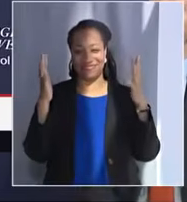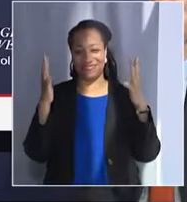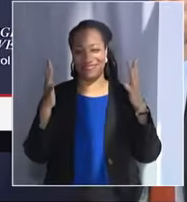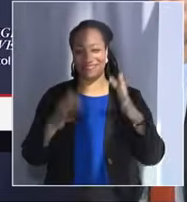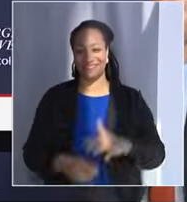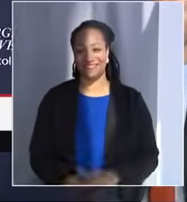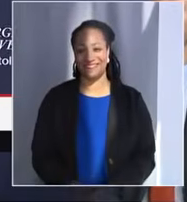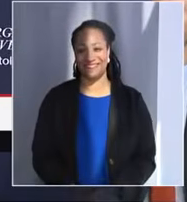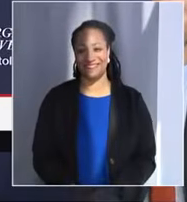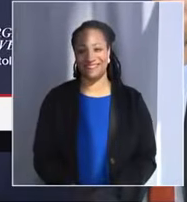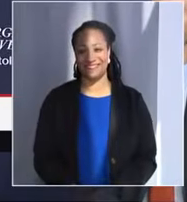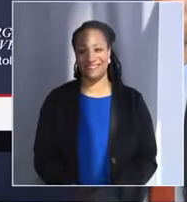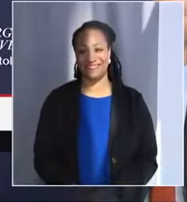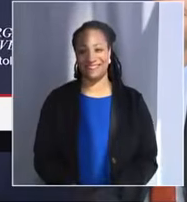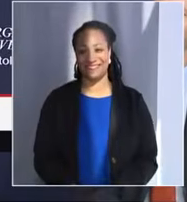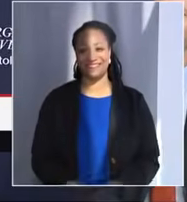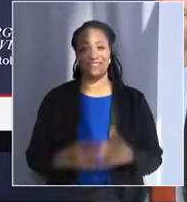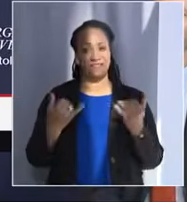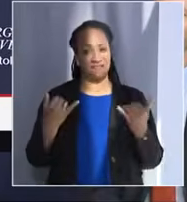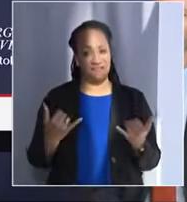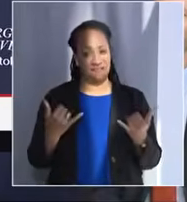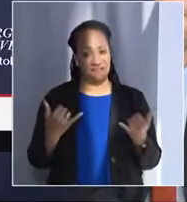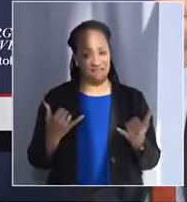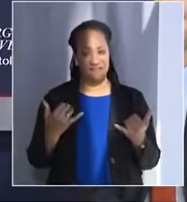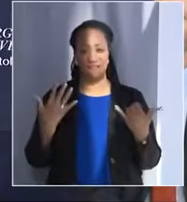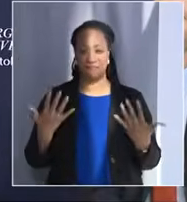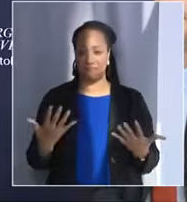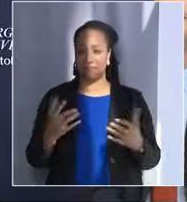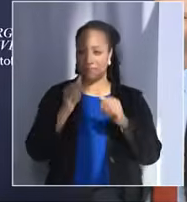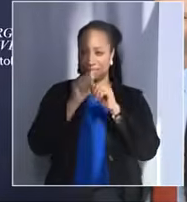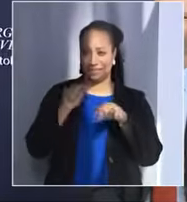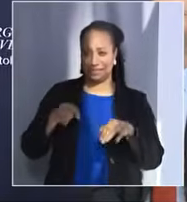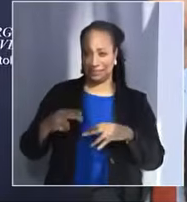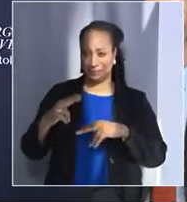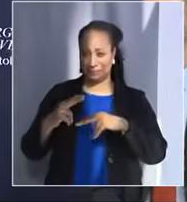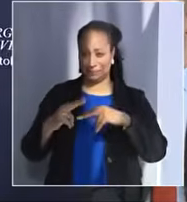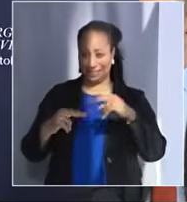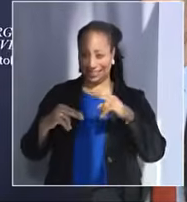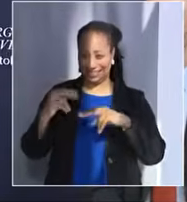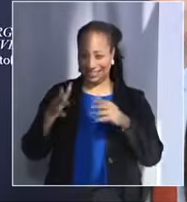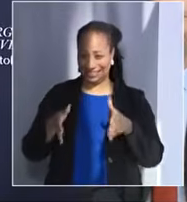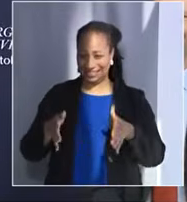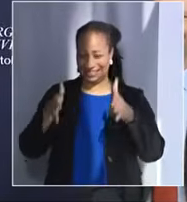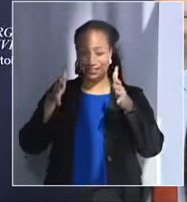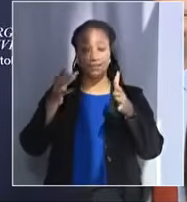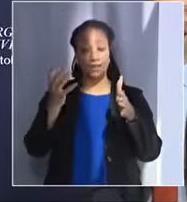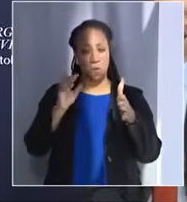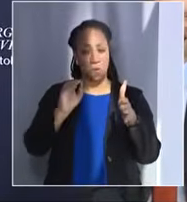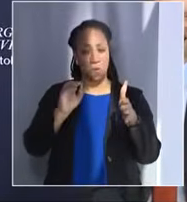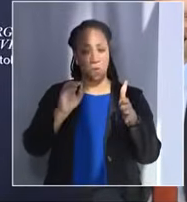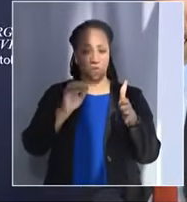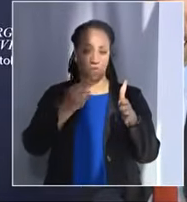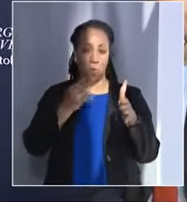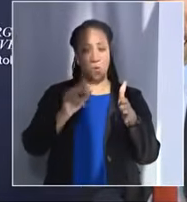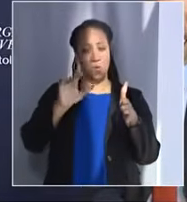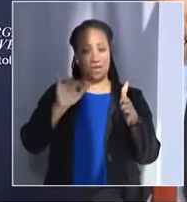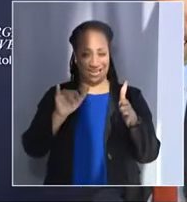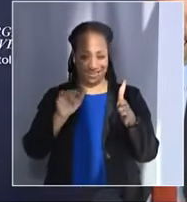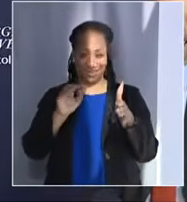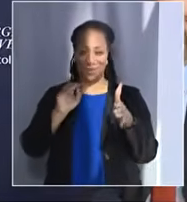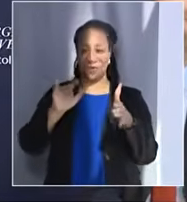So we're going to bless this building, and we're going to even sprinkle a little holy water. I hope you don't mind a little holy water maybe on the building and then maybe in front of you as well. So just be prepared.